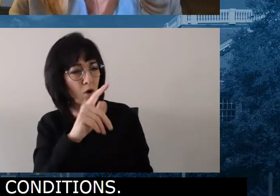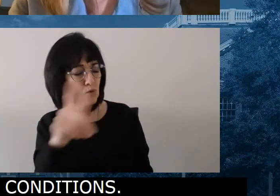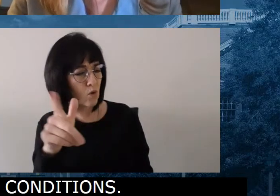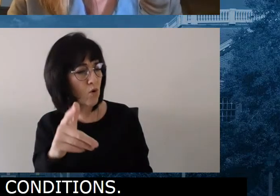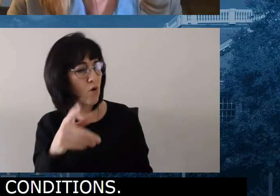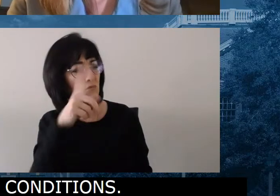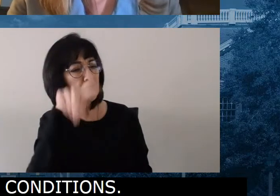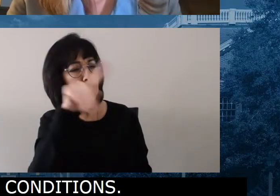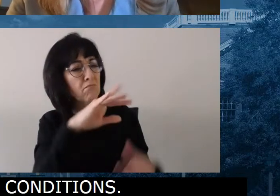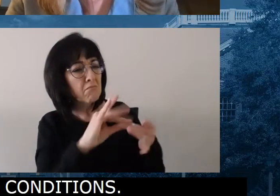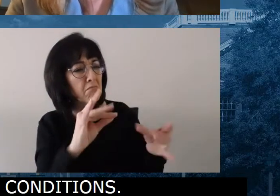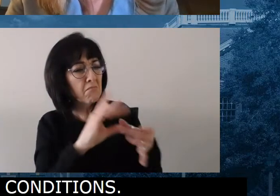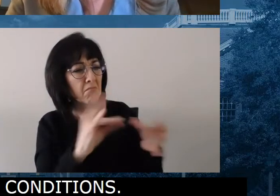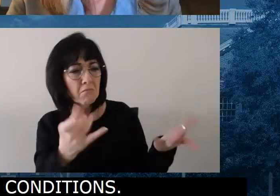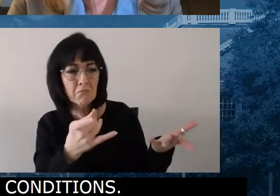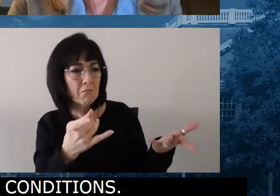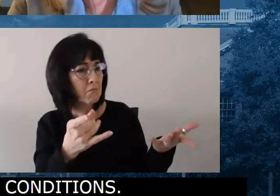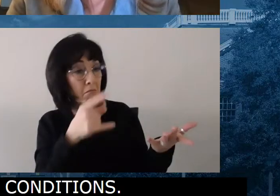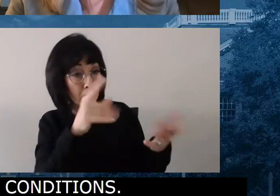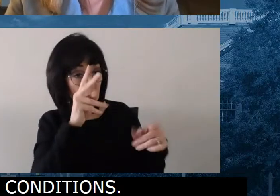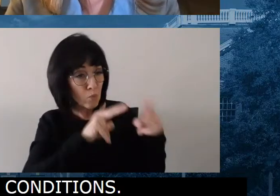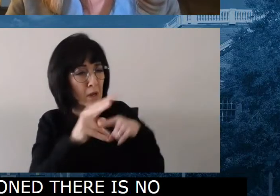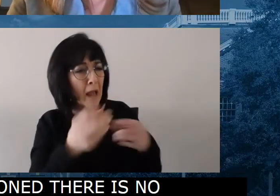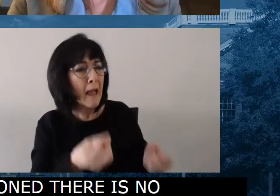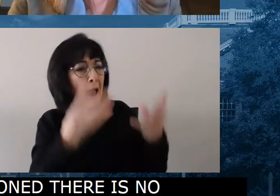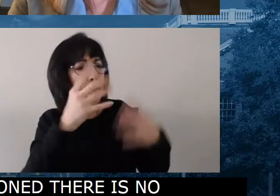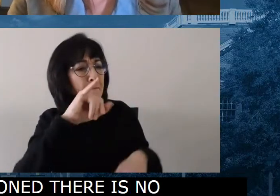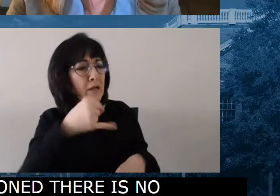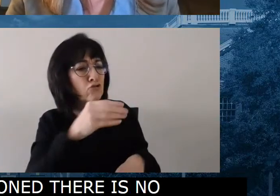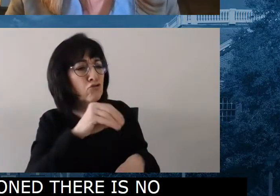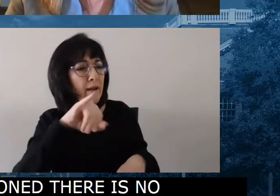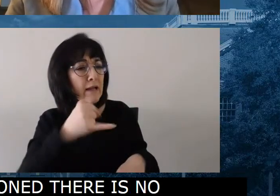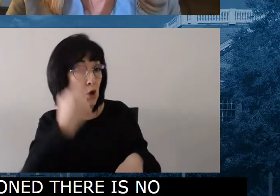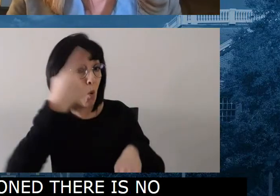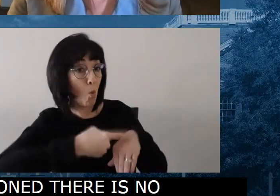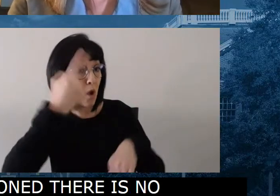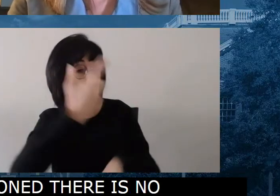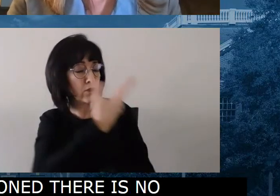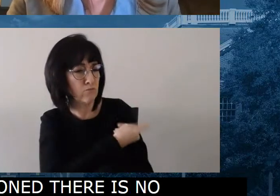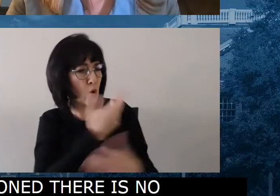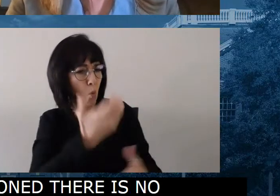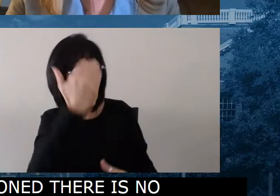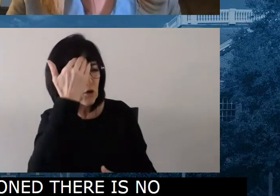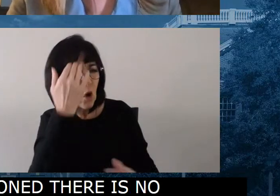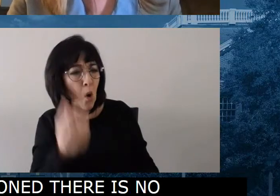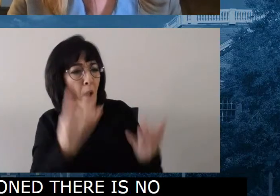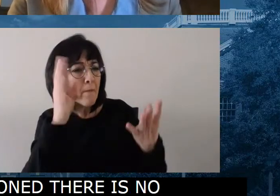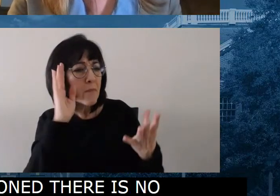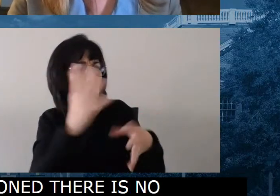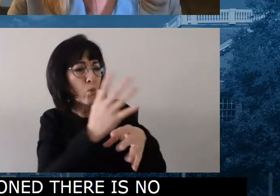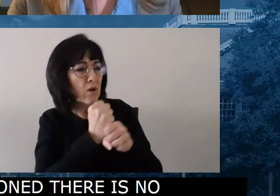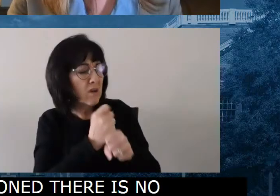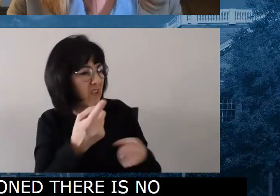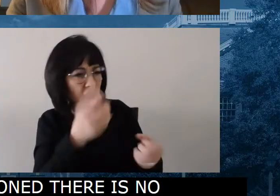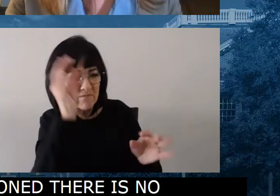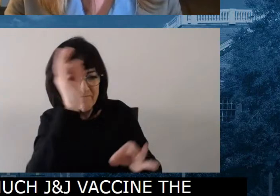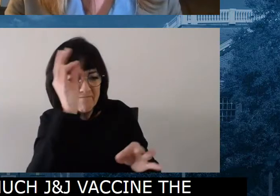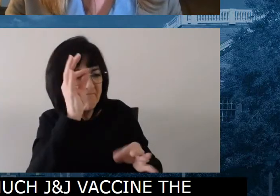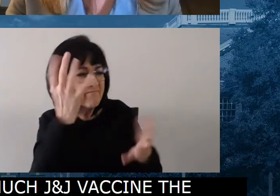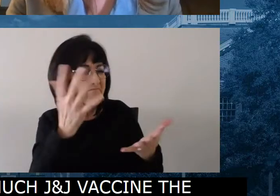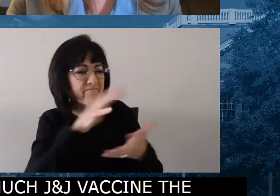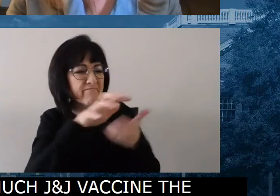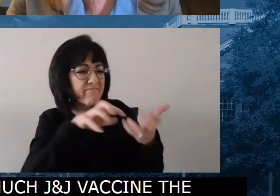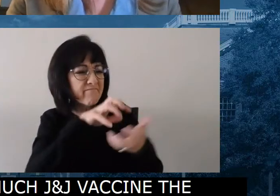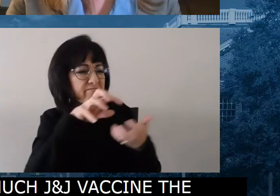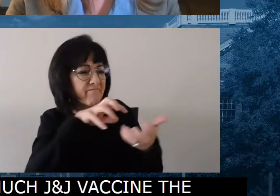the state would be receiving. He mentioned a possible update to those numbers could be coming today. I'm wondering if you've received one. Not that I know